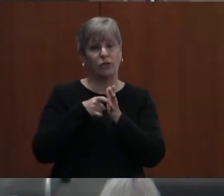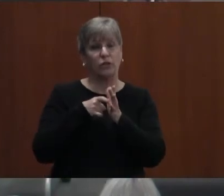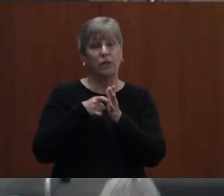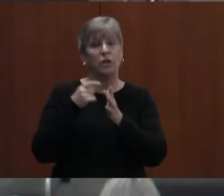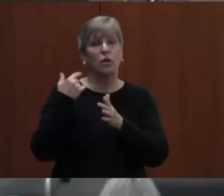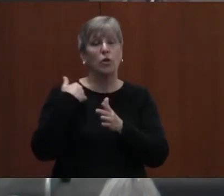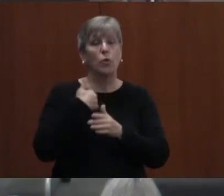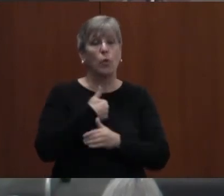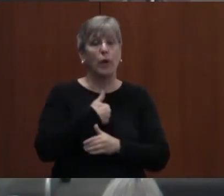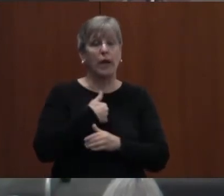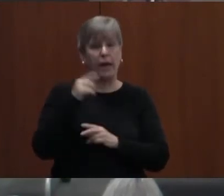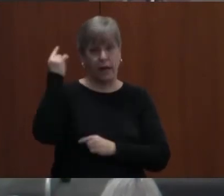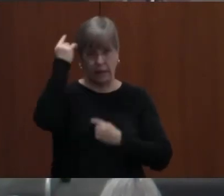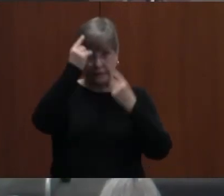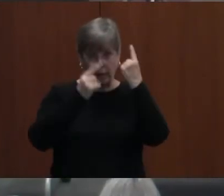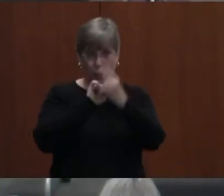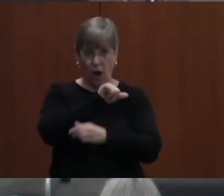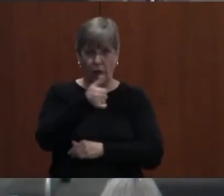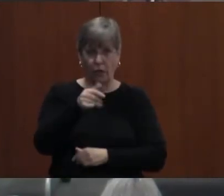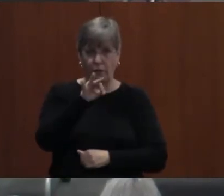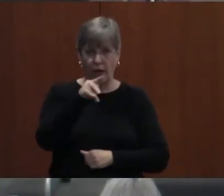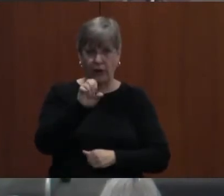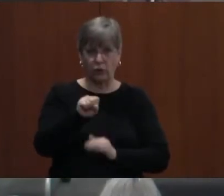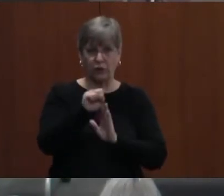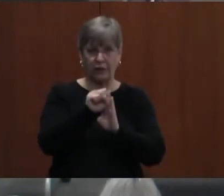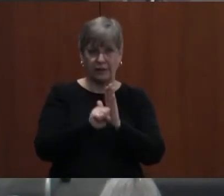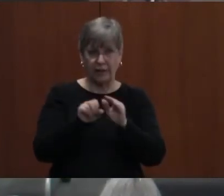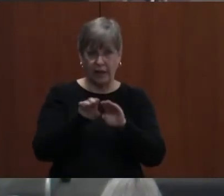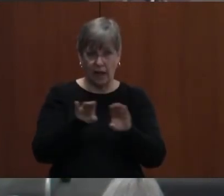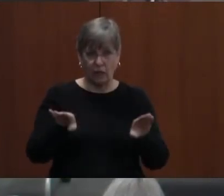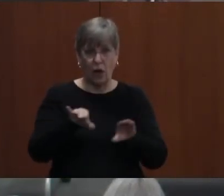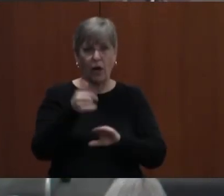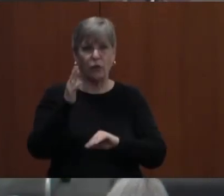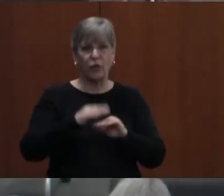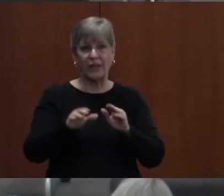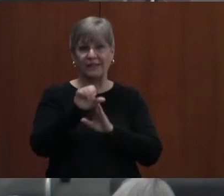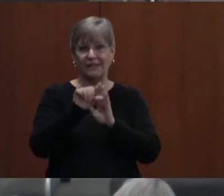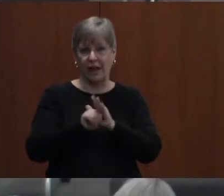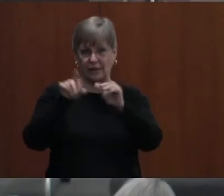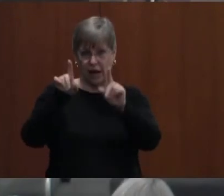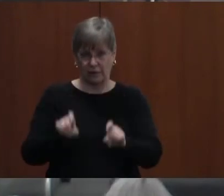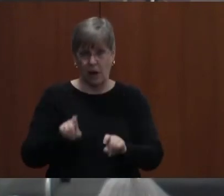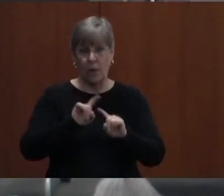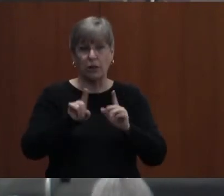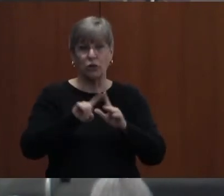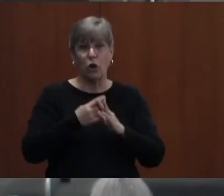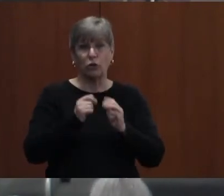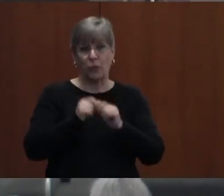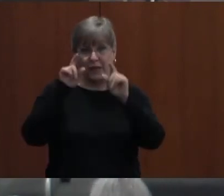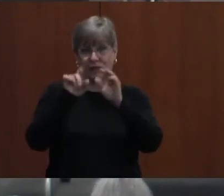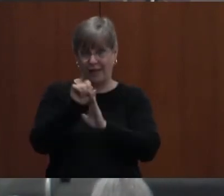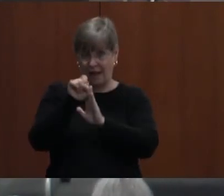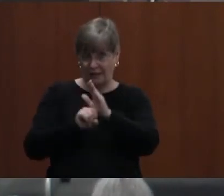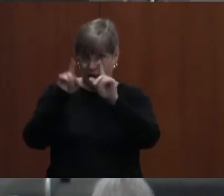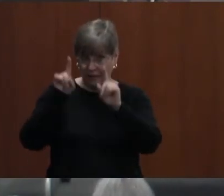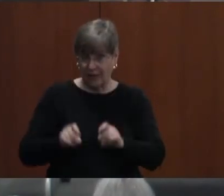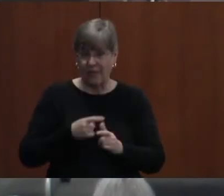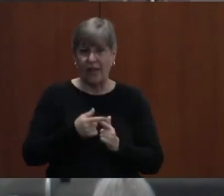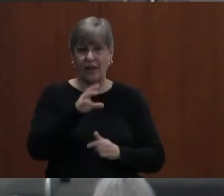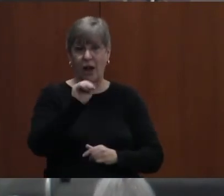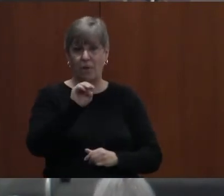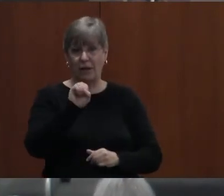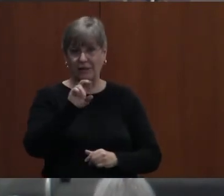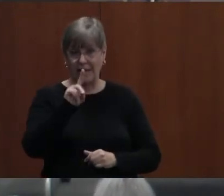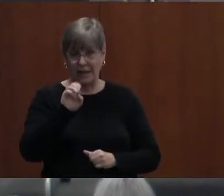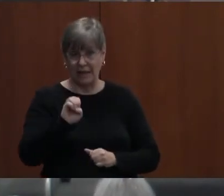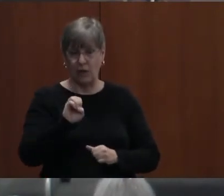that we look at other factors at the state level other than state assessments. But it starts with state assessments, and then MSDE